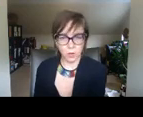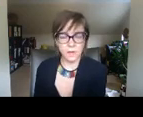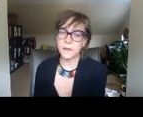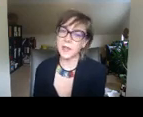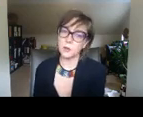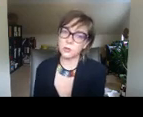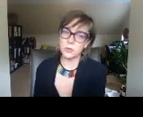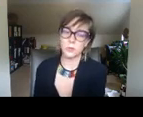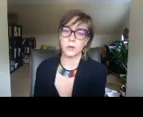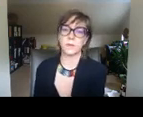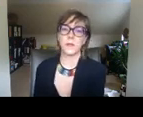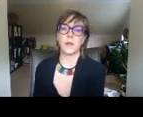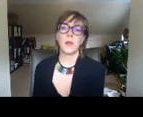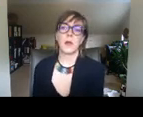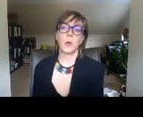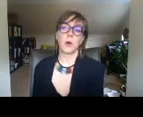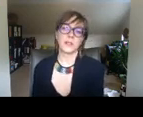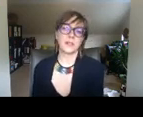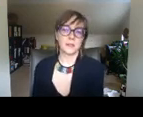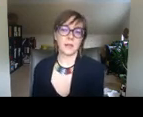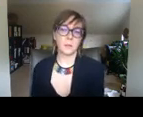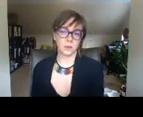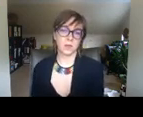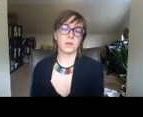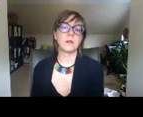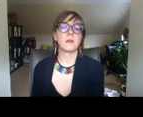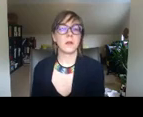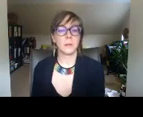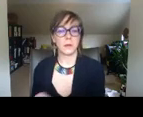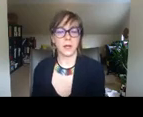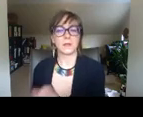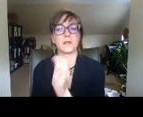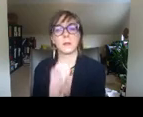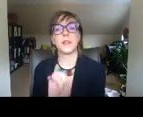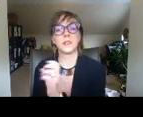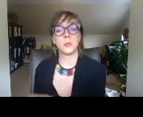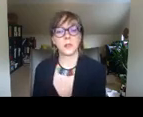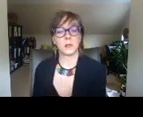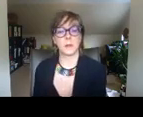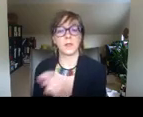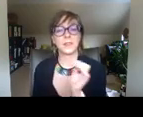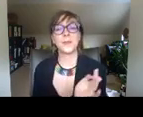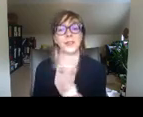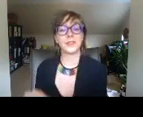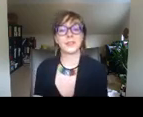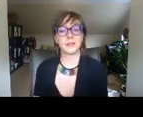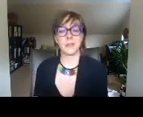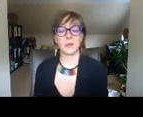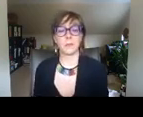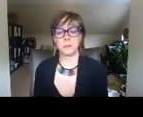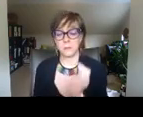don't want and that they had no choice over. Whereas enslaved person implies somebody's doing it to them. Somebody